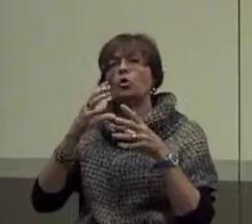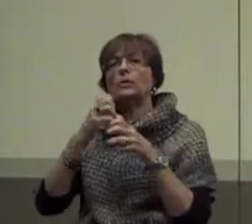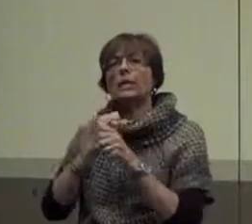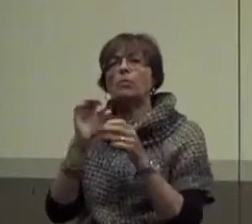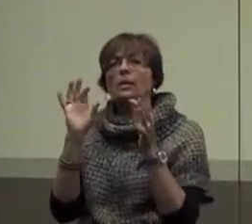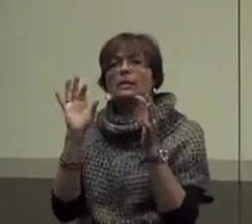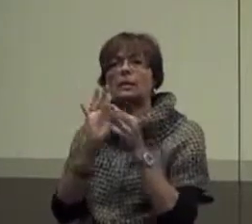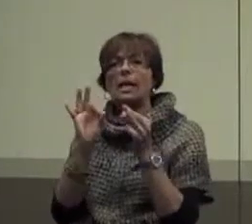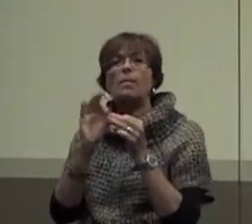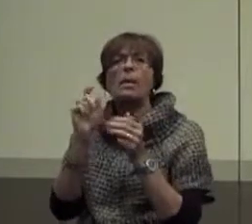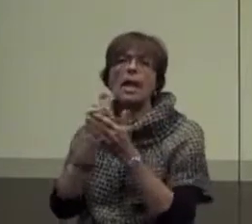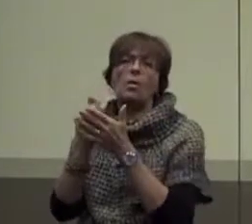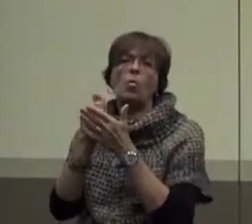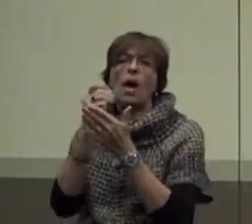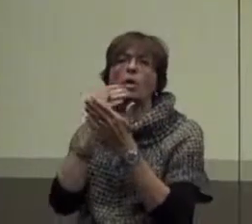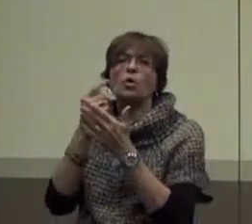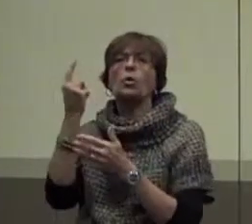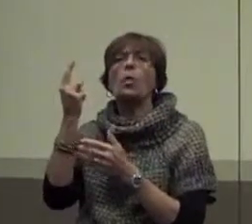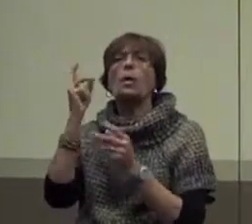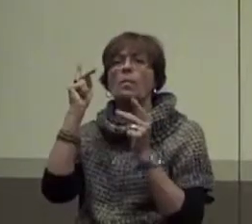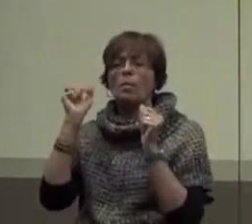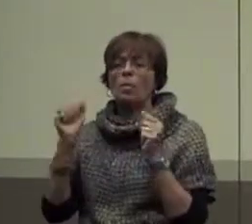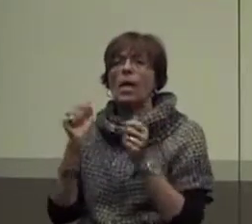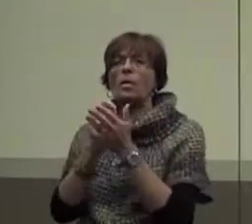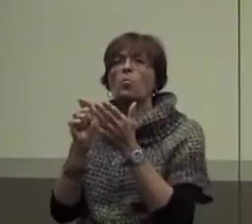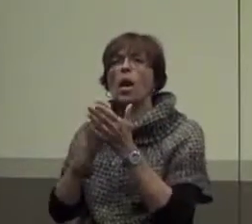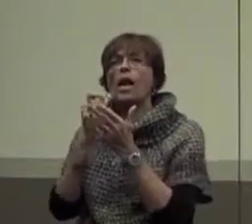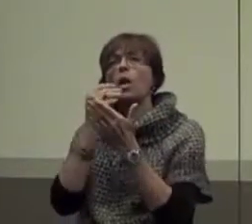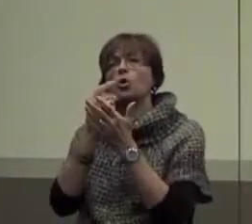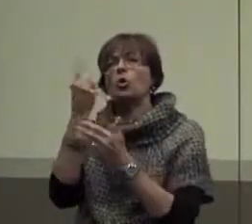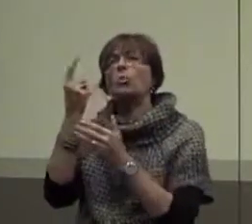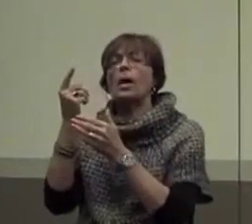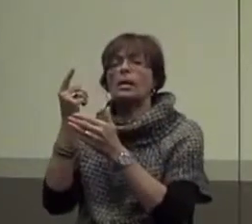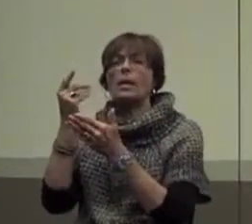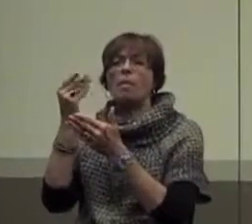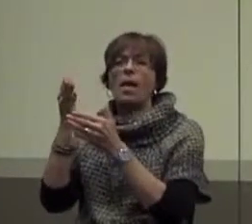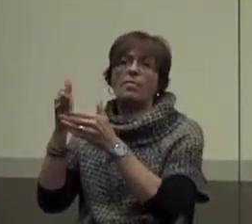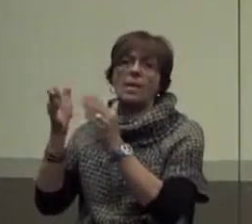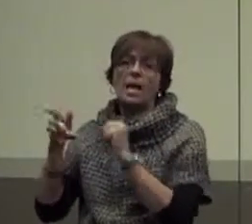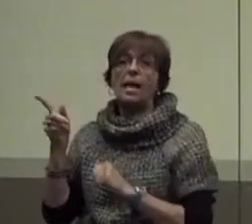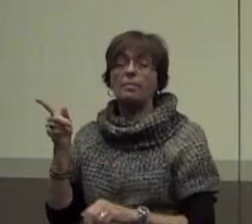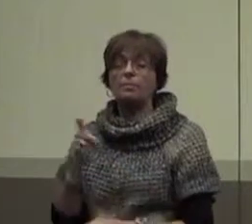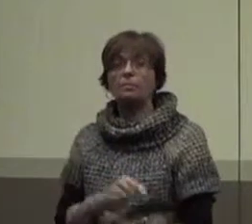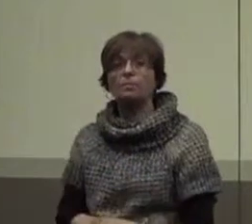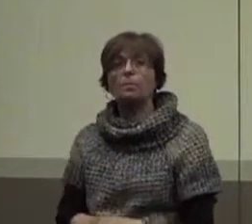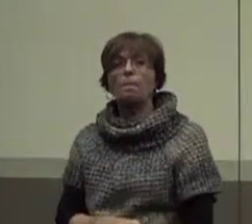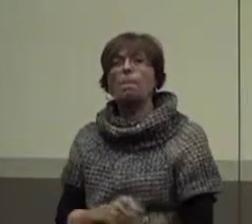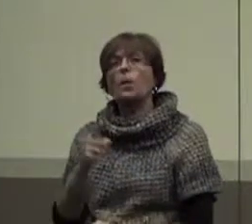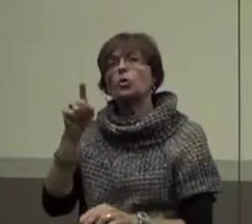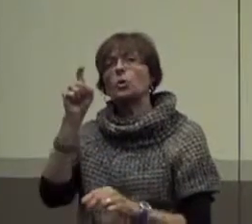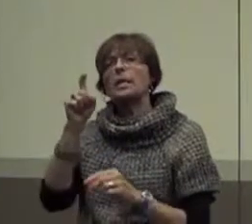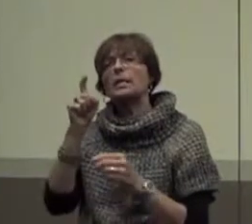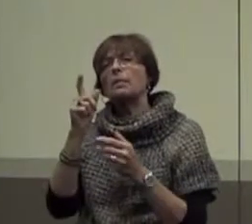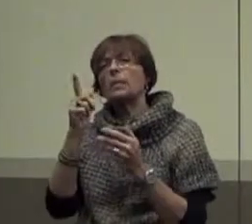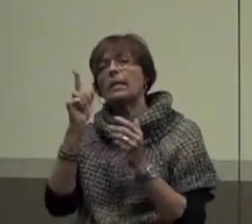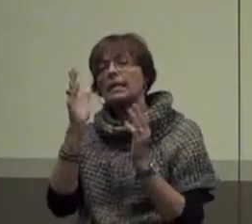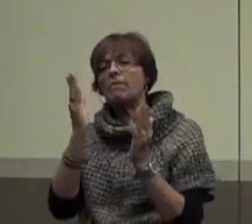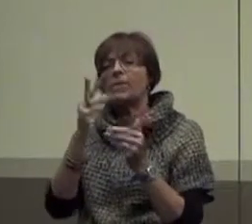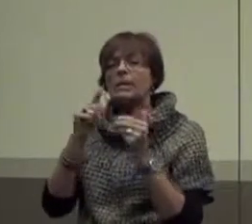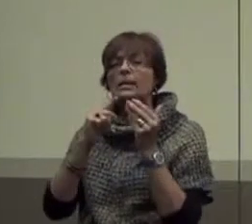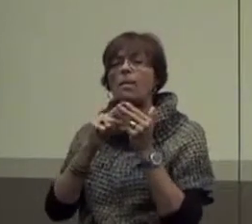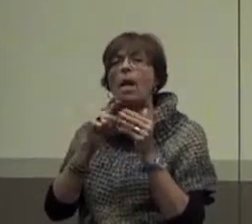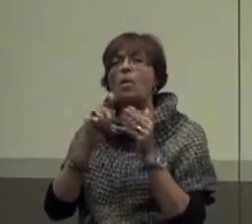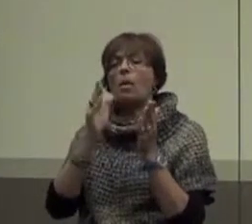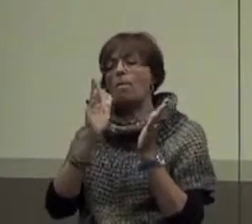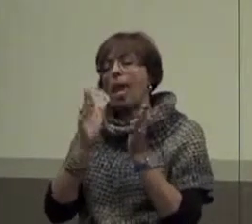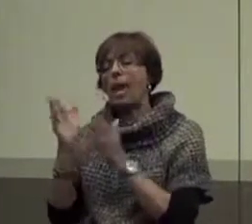you'll be able to write a good one. And that people will be able to write a good one by the end of this, okay? So you need to be convinced about the pattern of the student